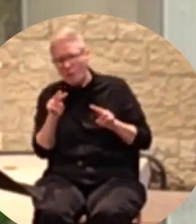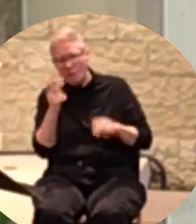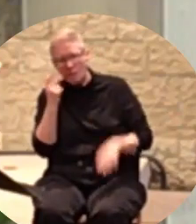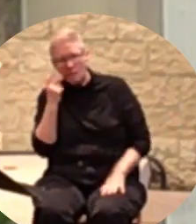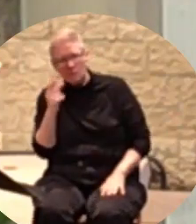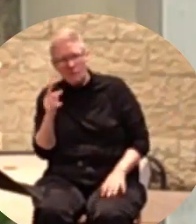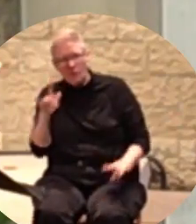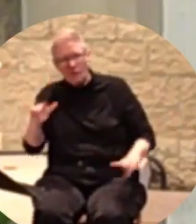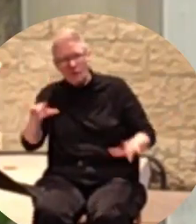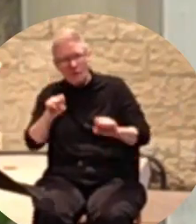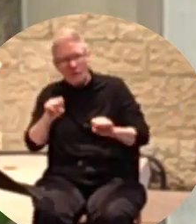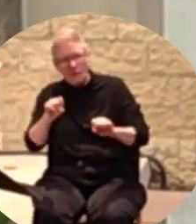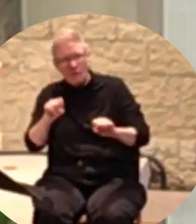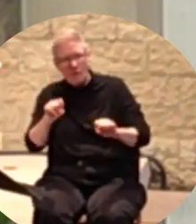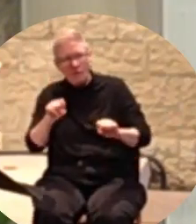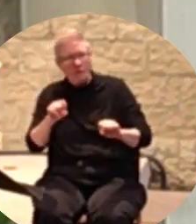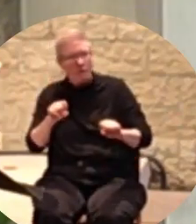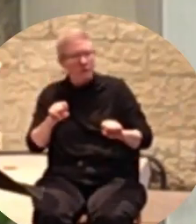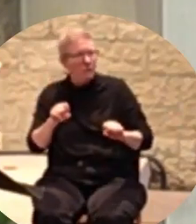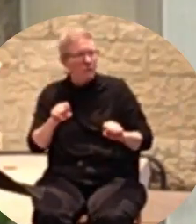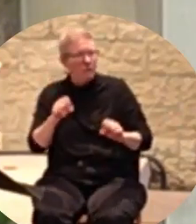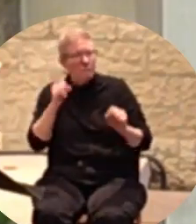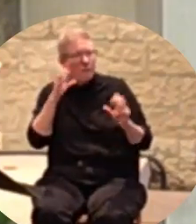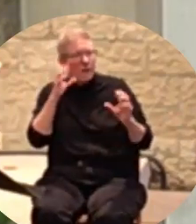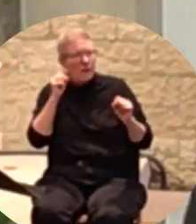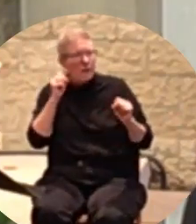to anyone, for they were afraid.